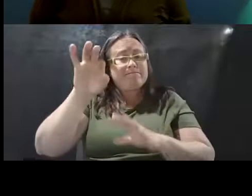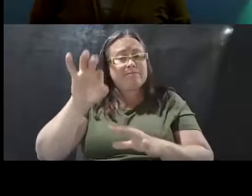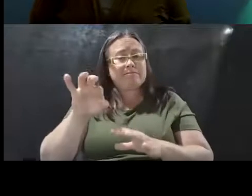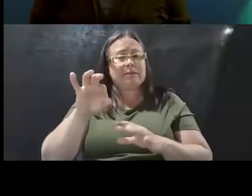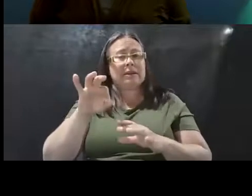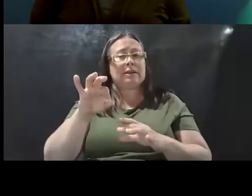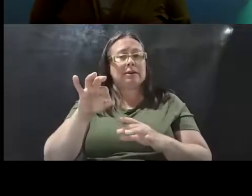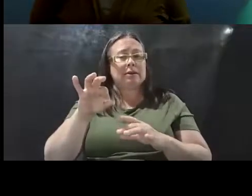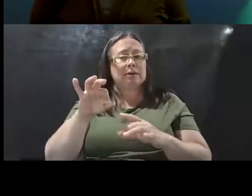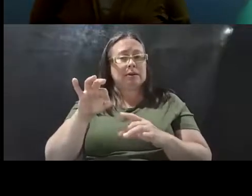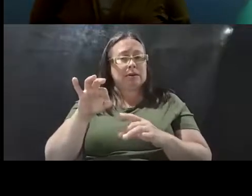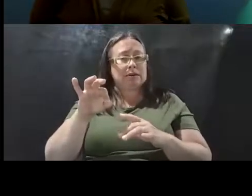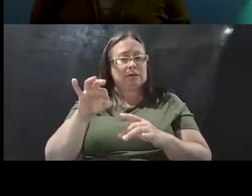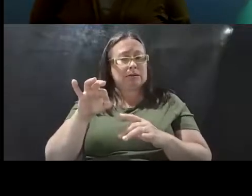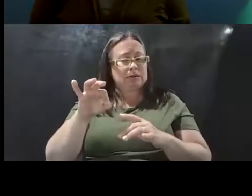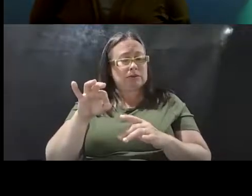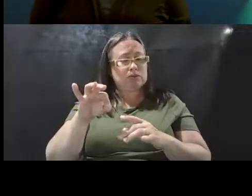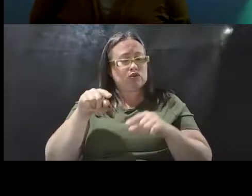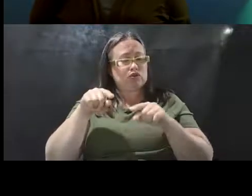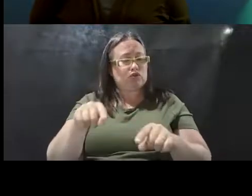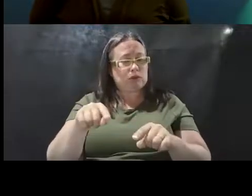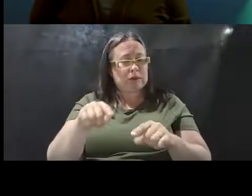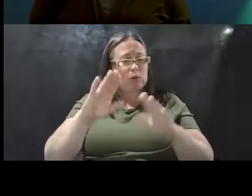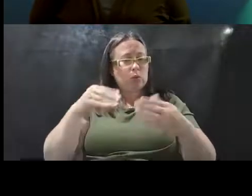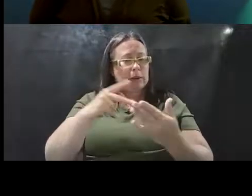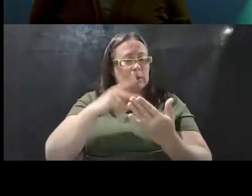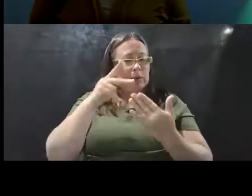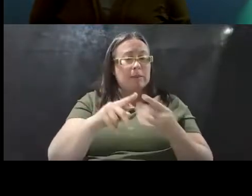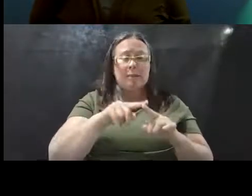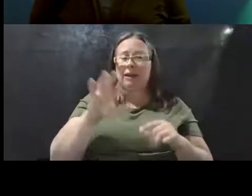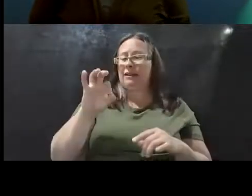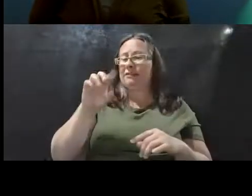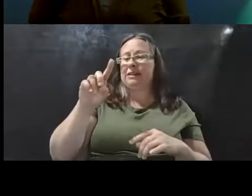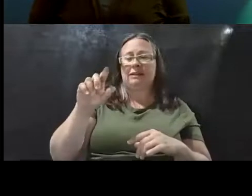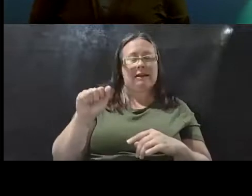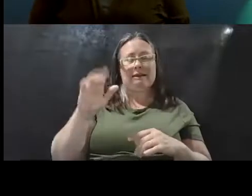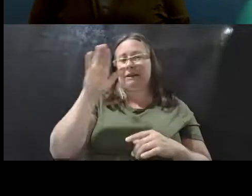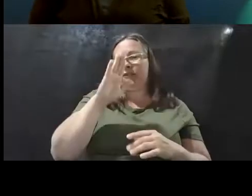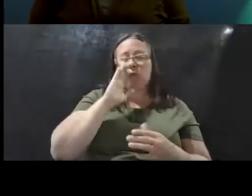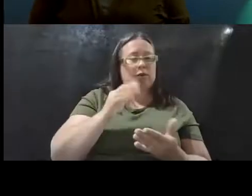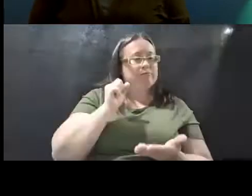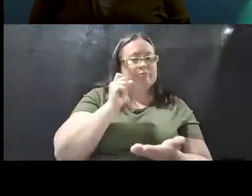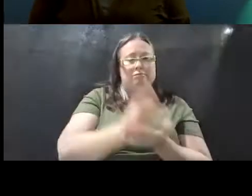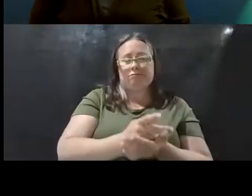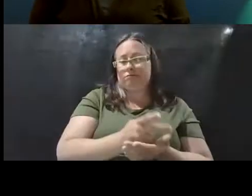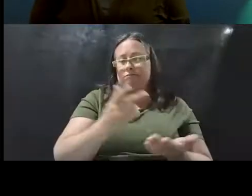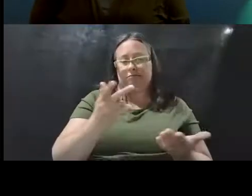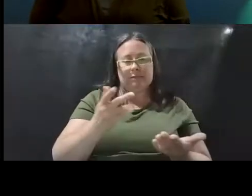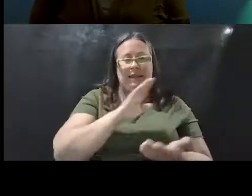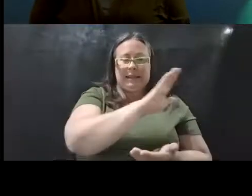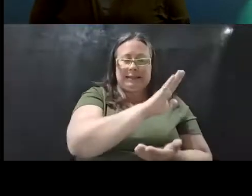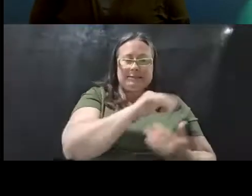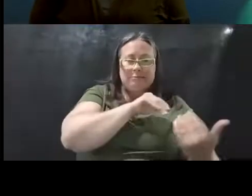cells during the reprogramming process. The FDA would never approve that. Viral vectors insert